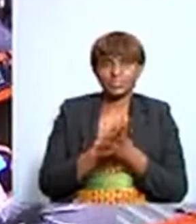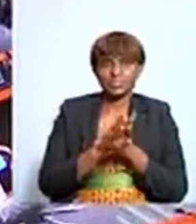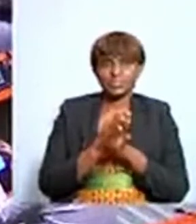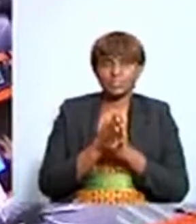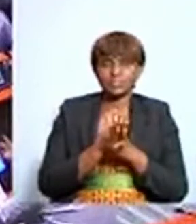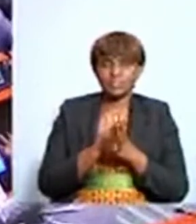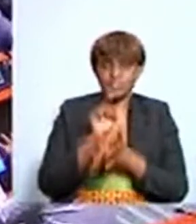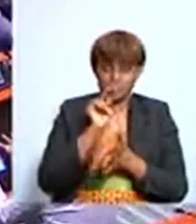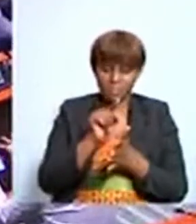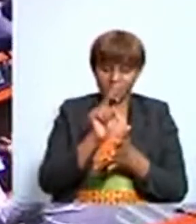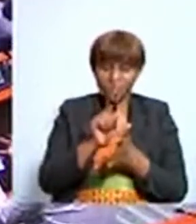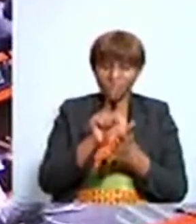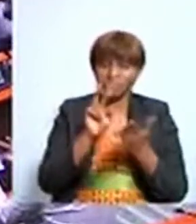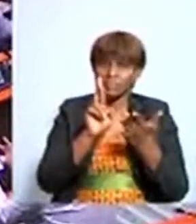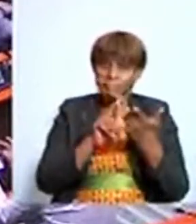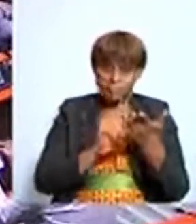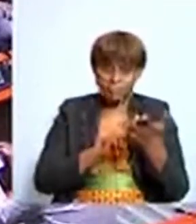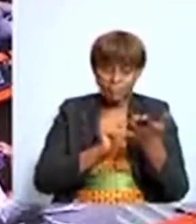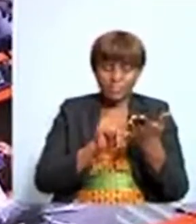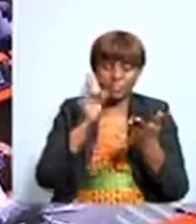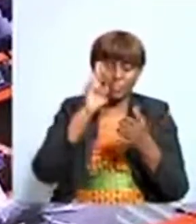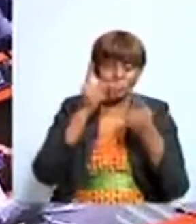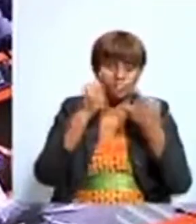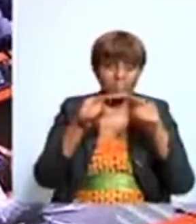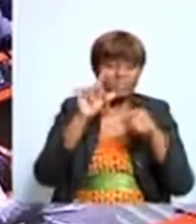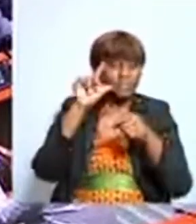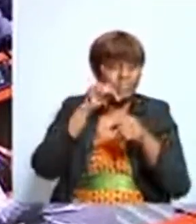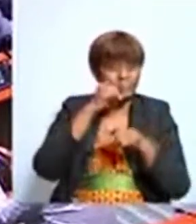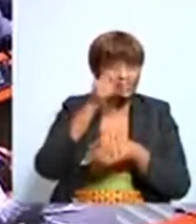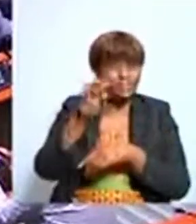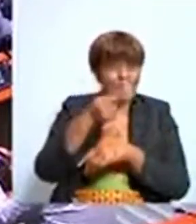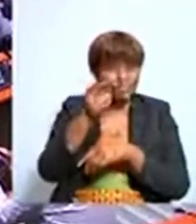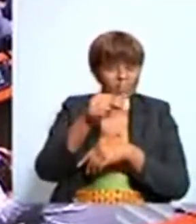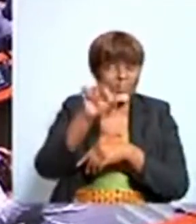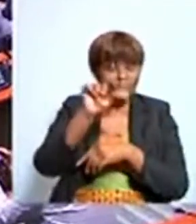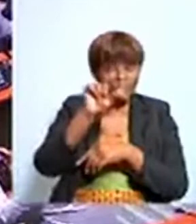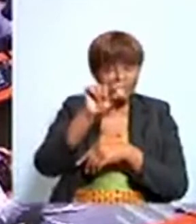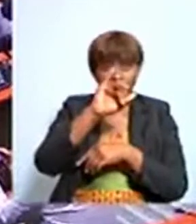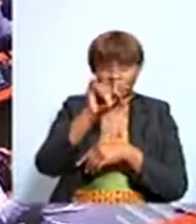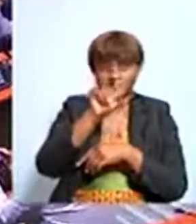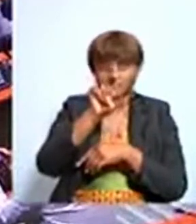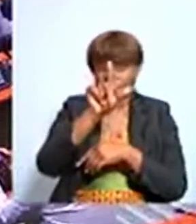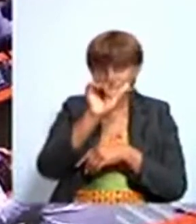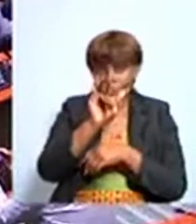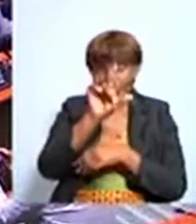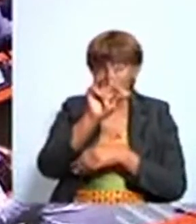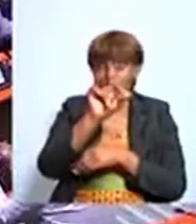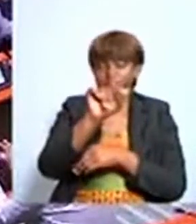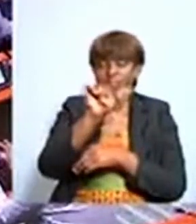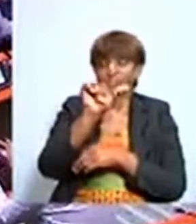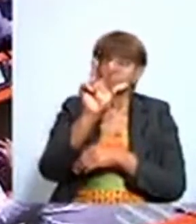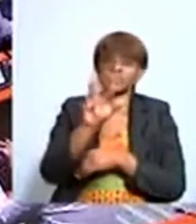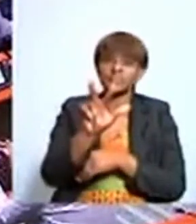The consideration of the report to be taken tomorrow, Thursday, 20th July 2023.